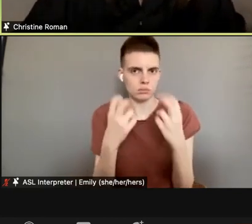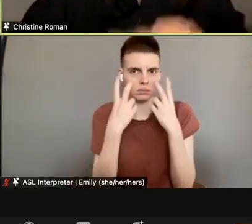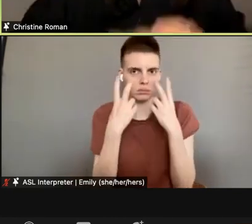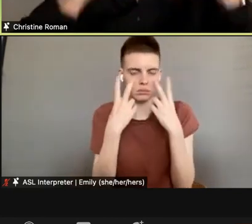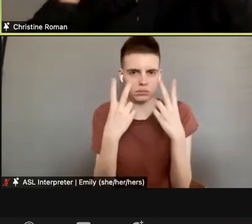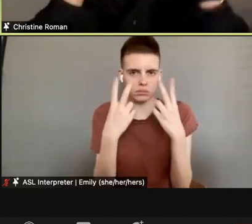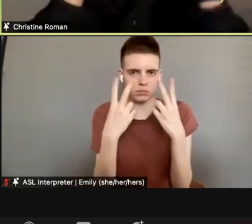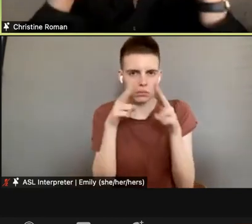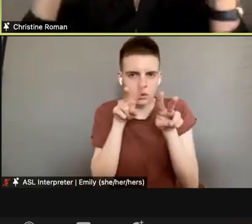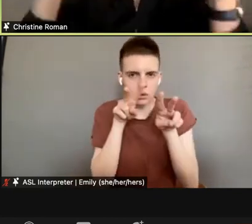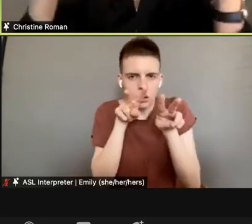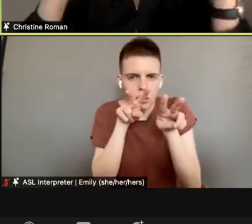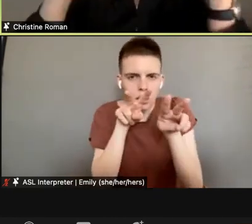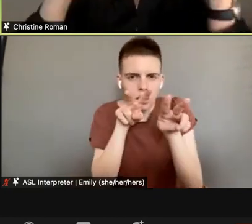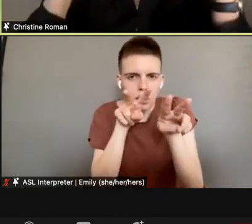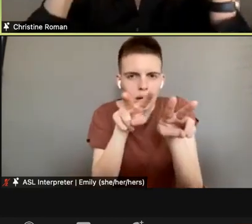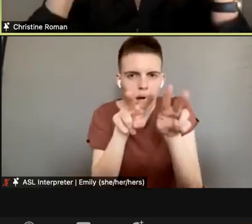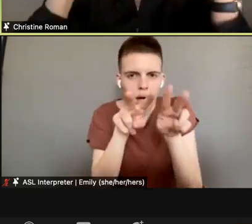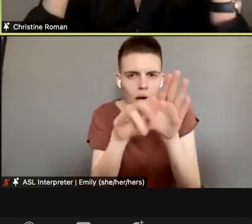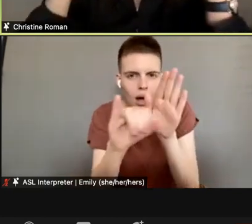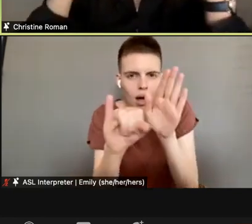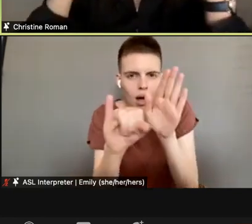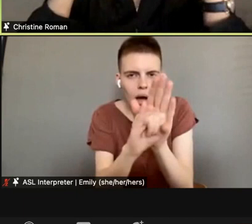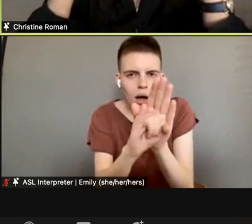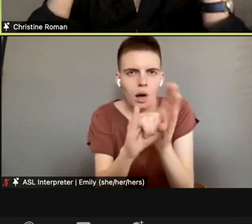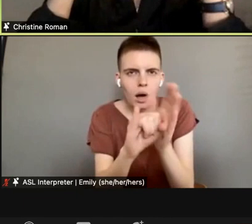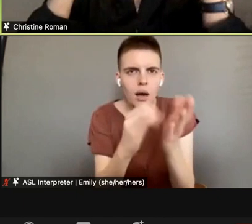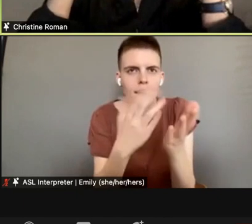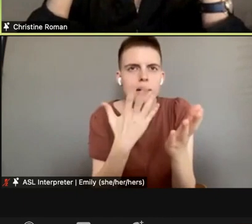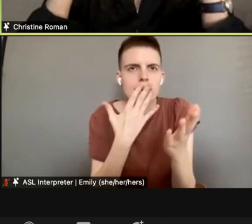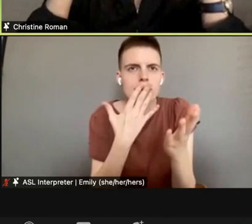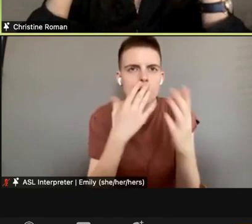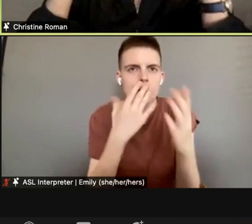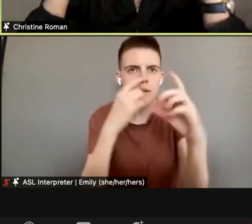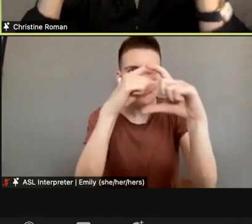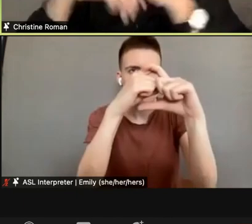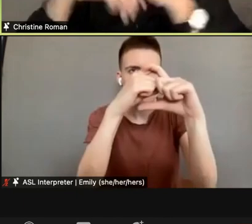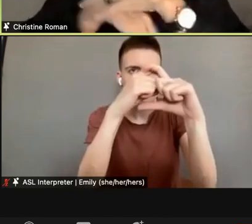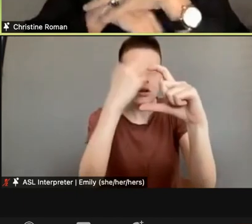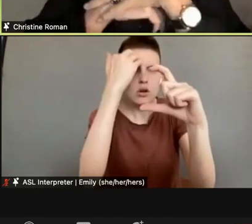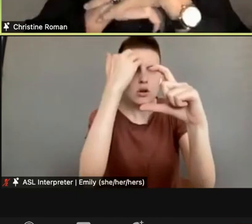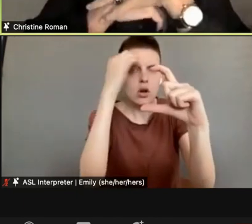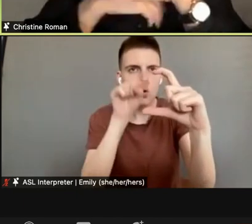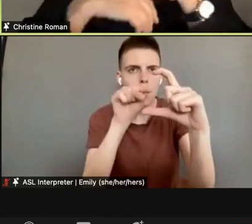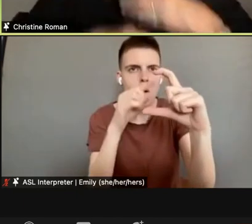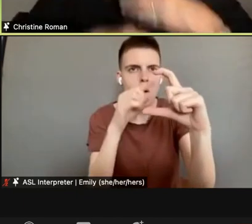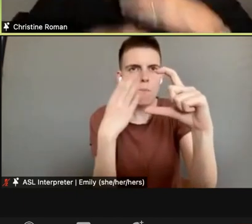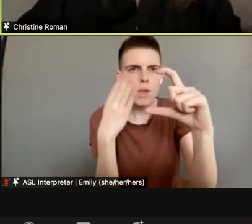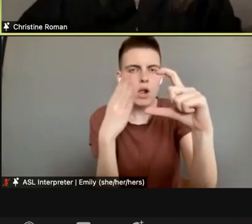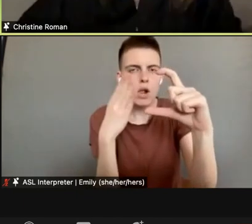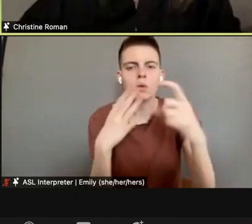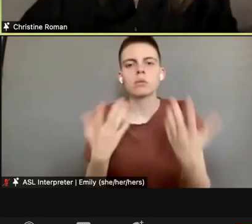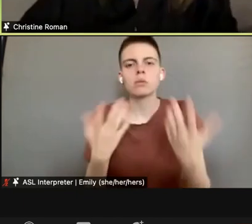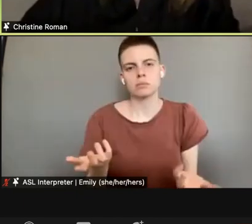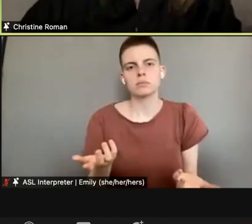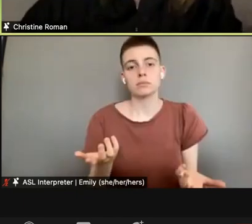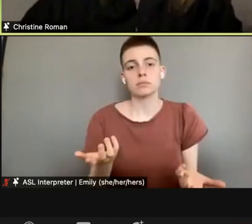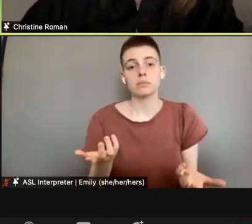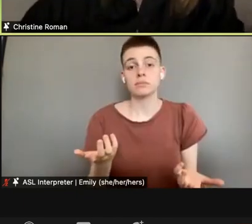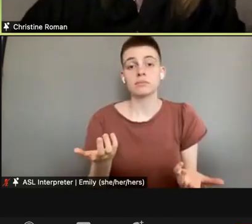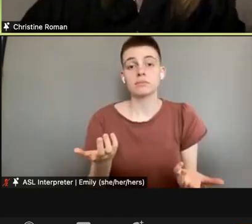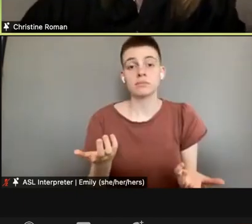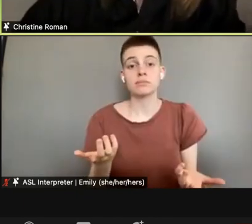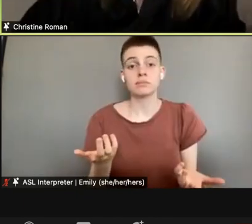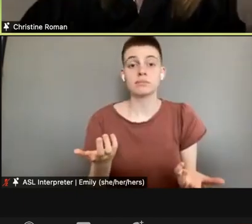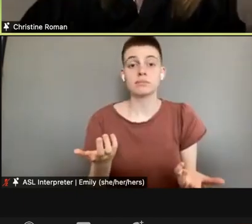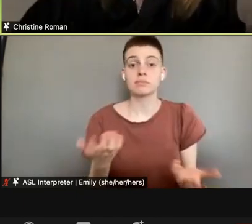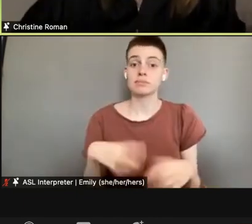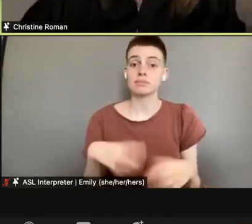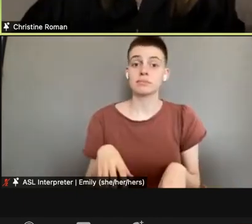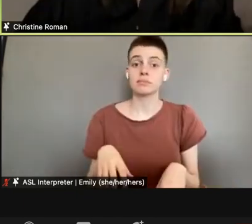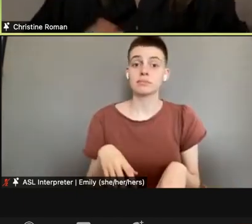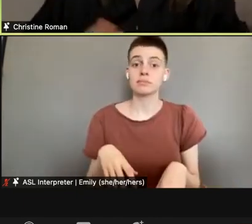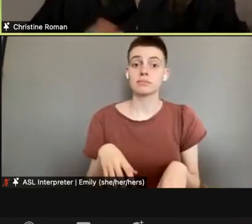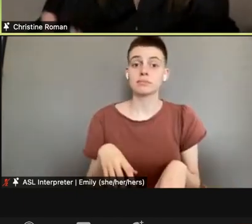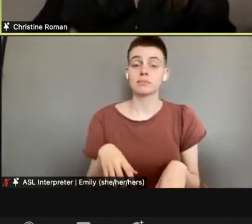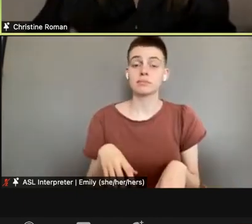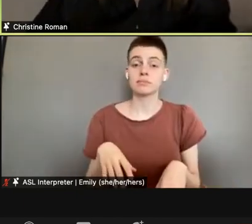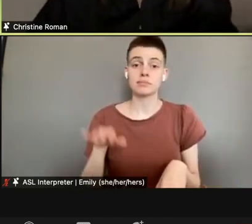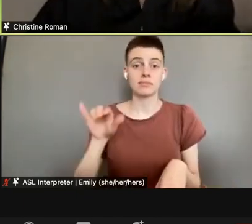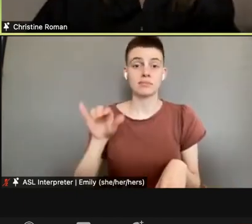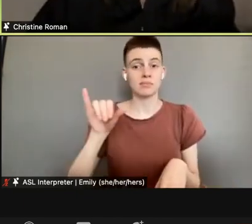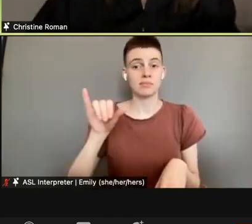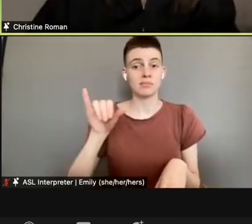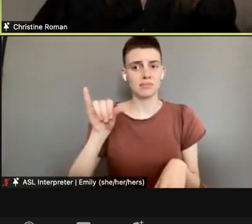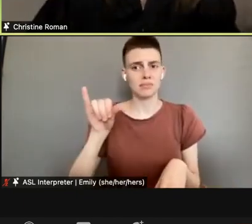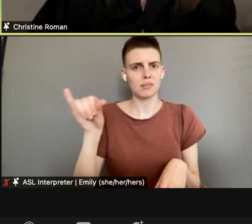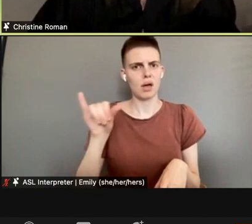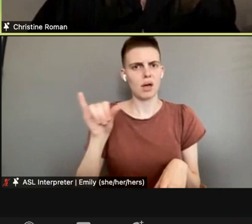to be able to actually isolate that part of the face. We also want to know if the child is able, how the question is